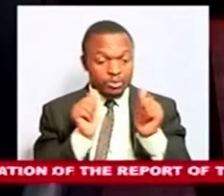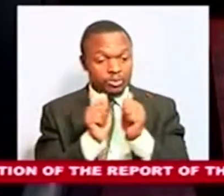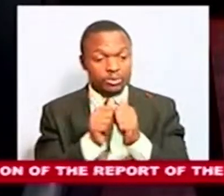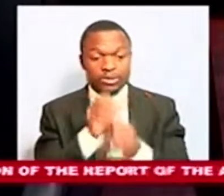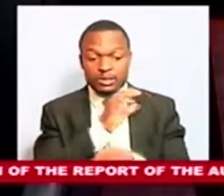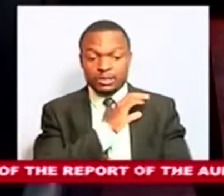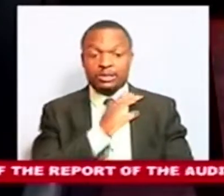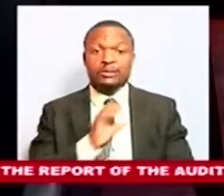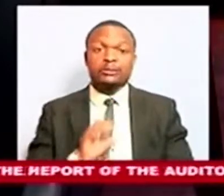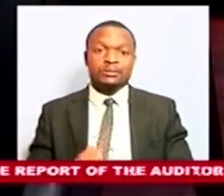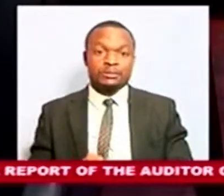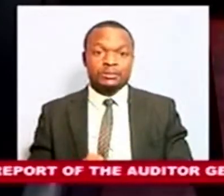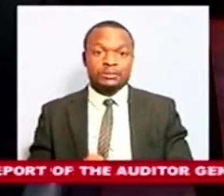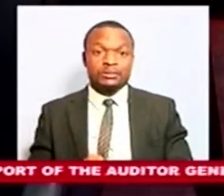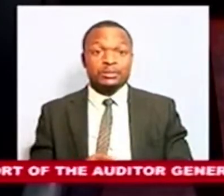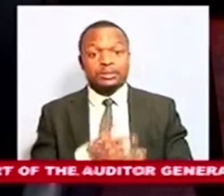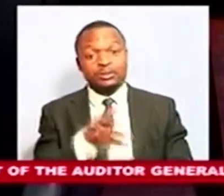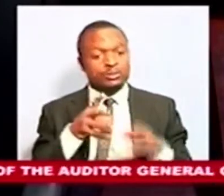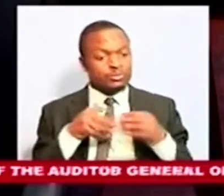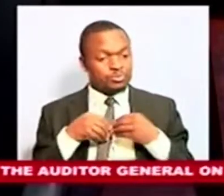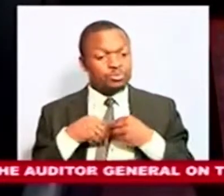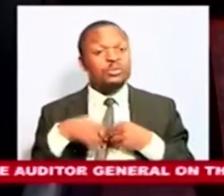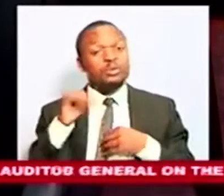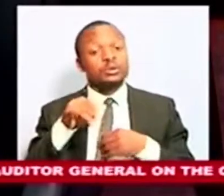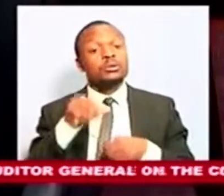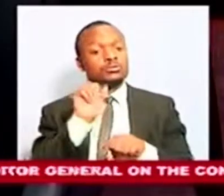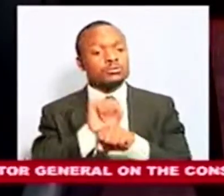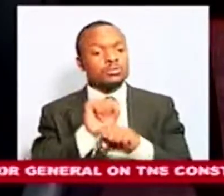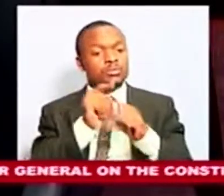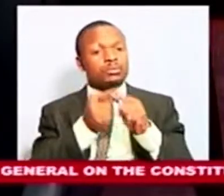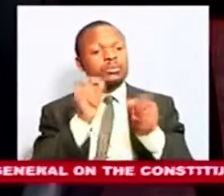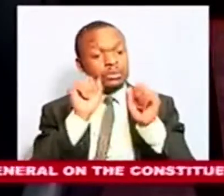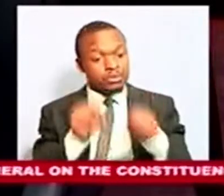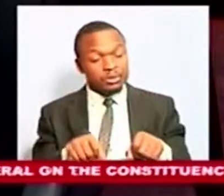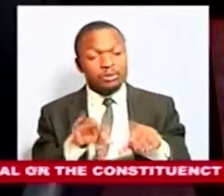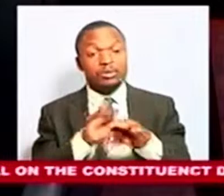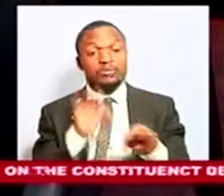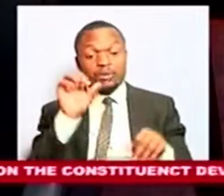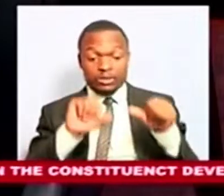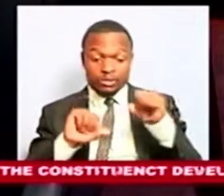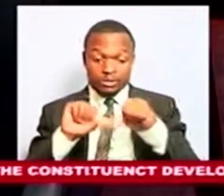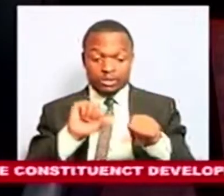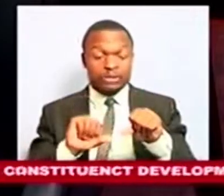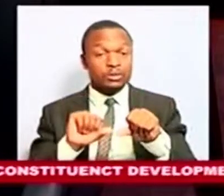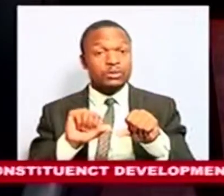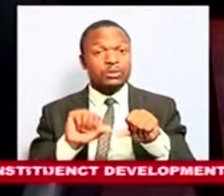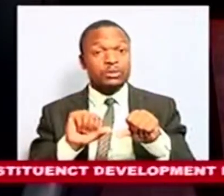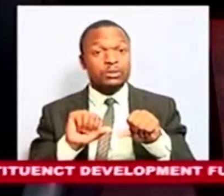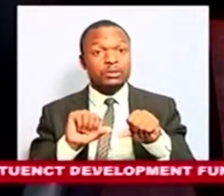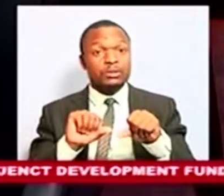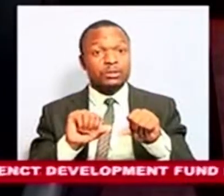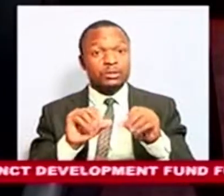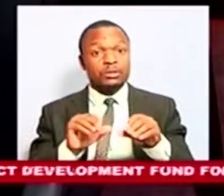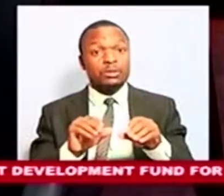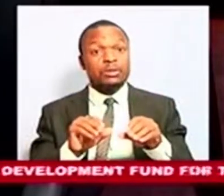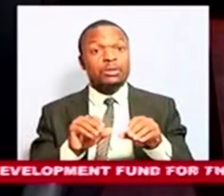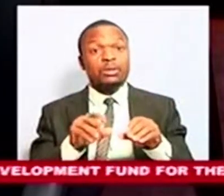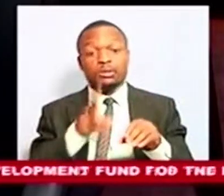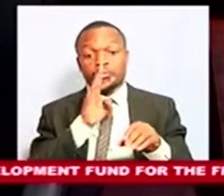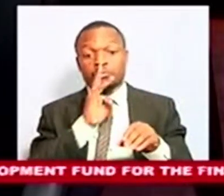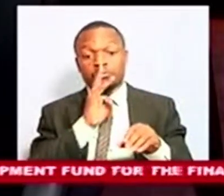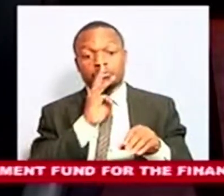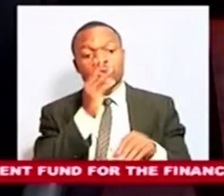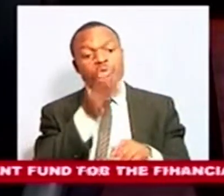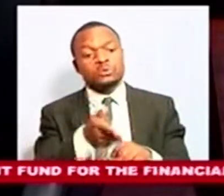contractors, Chair, they accept that, no, yes, we are doing it. And you can find the water on the same site, maybe in terms of flow. But